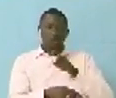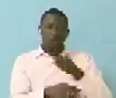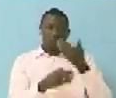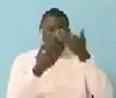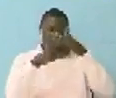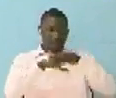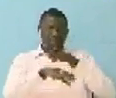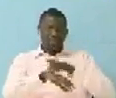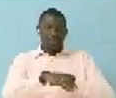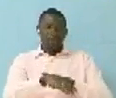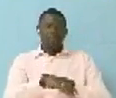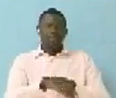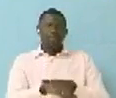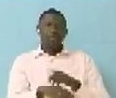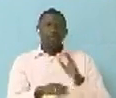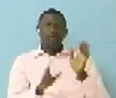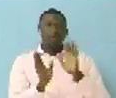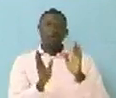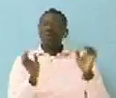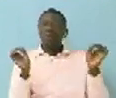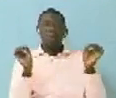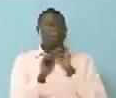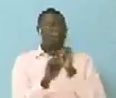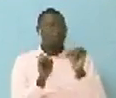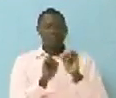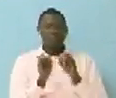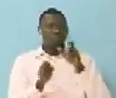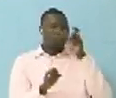and without anybody touching Bunja even,